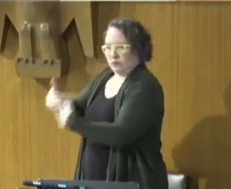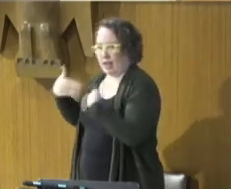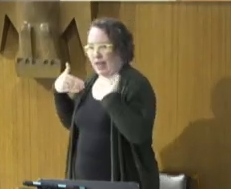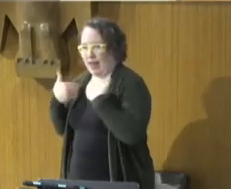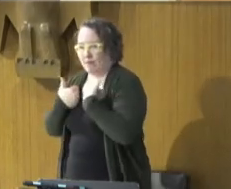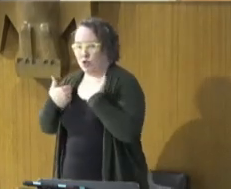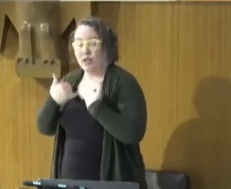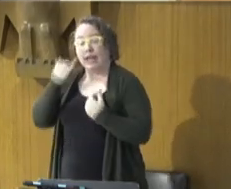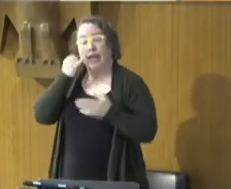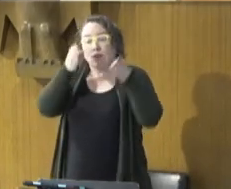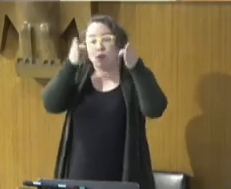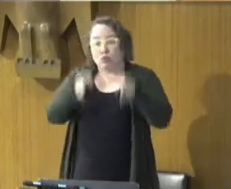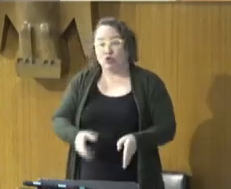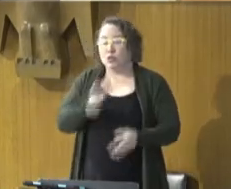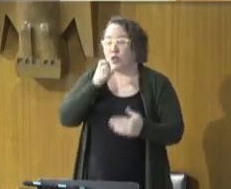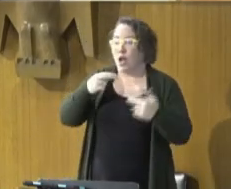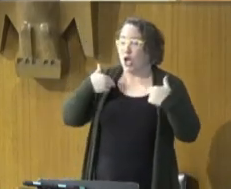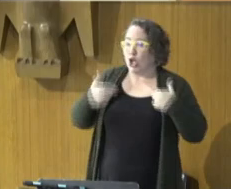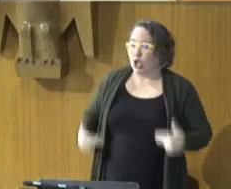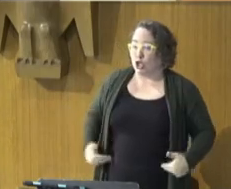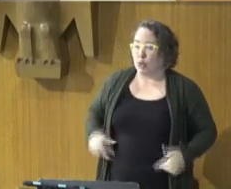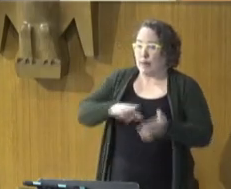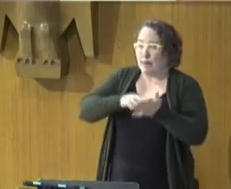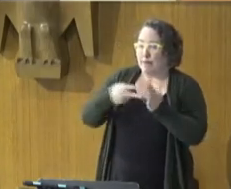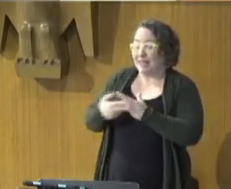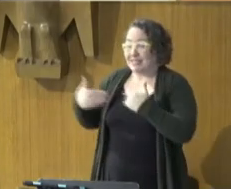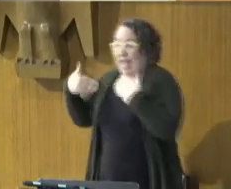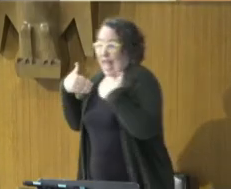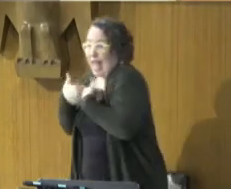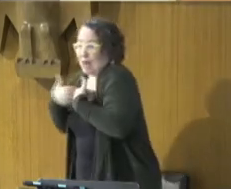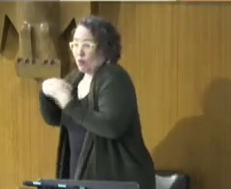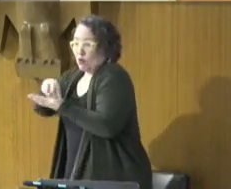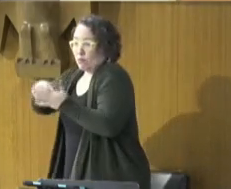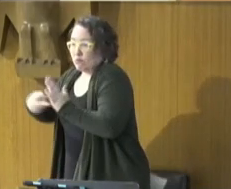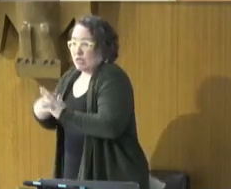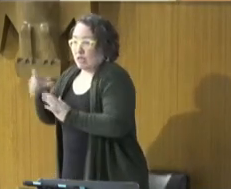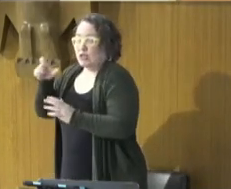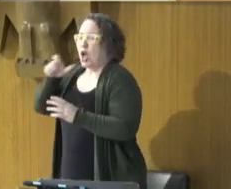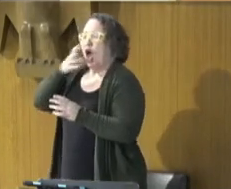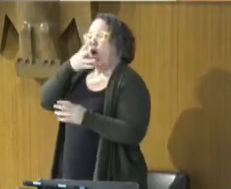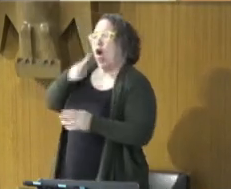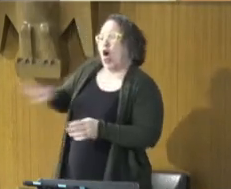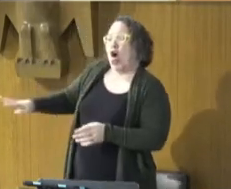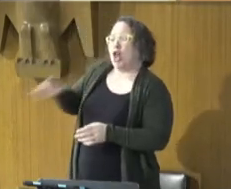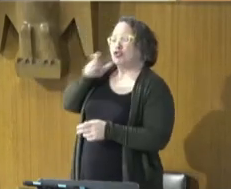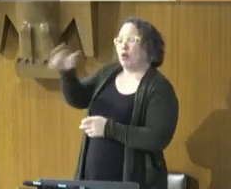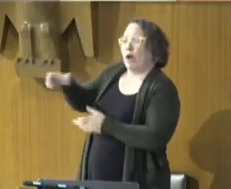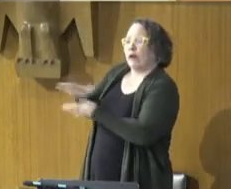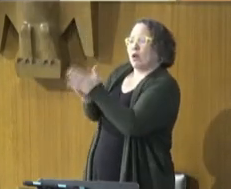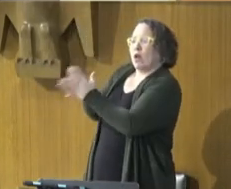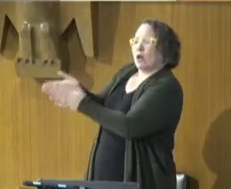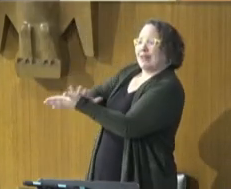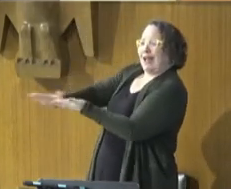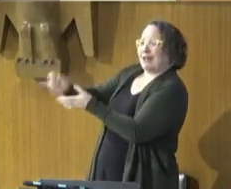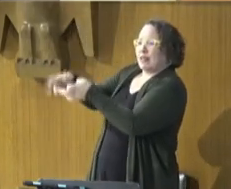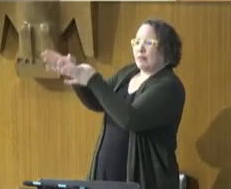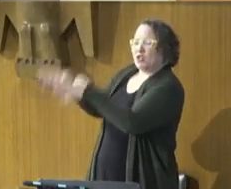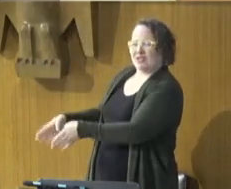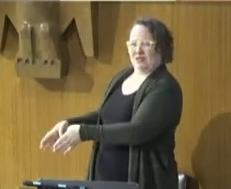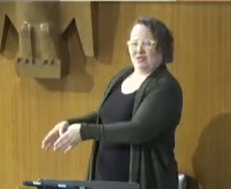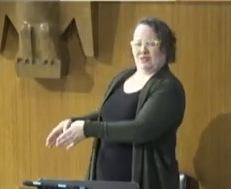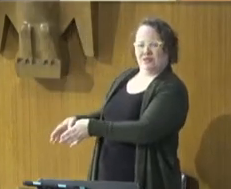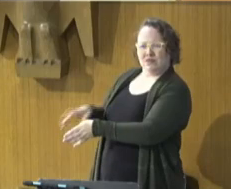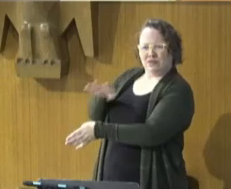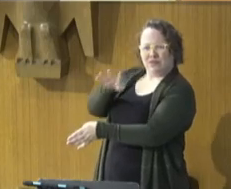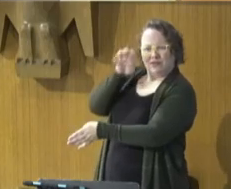not human or is an animal, then they don't have to be treated with kindness and respect. But what if we